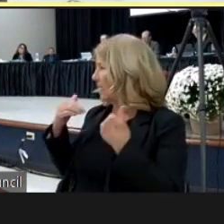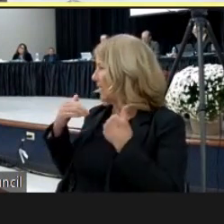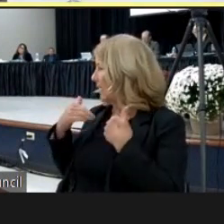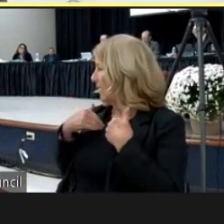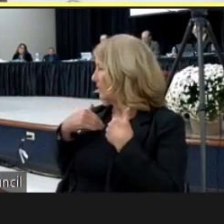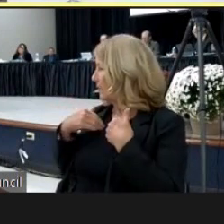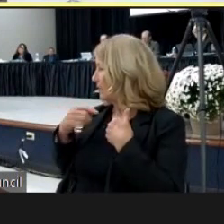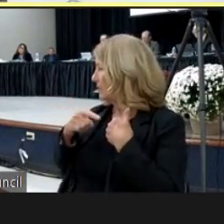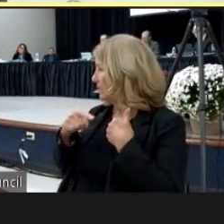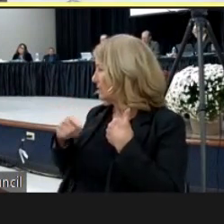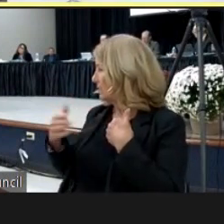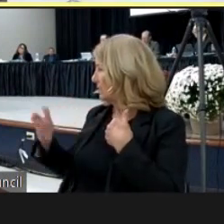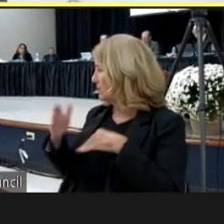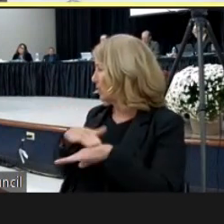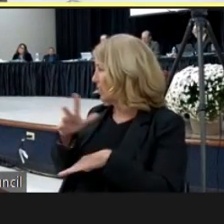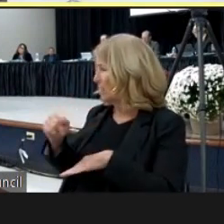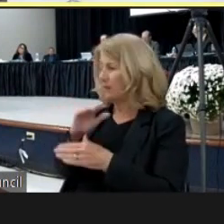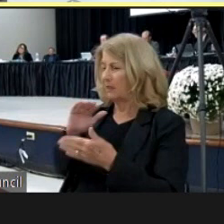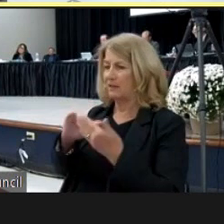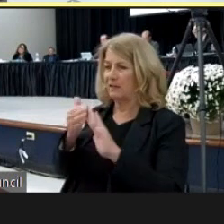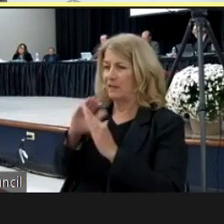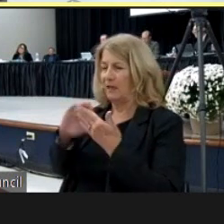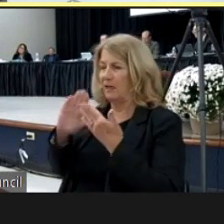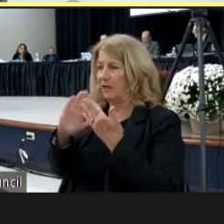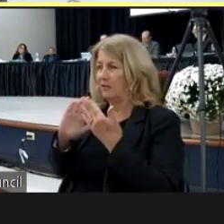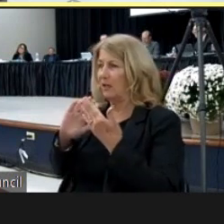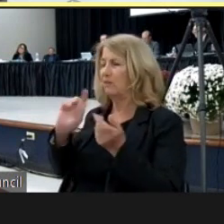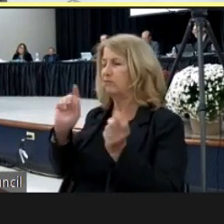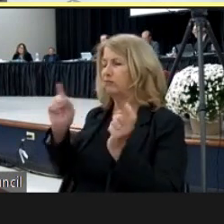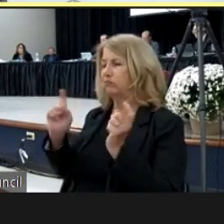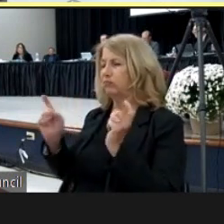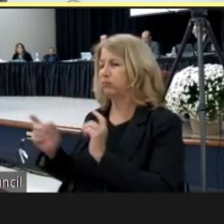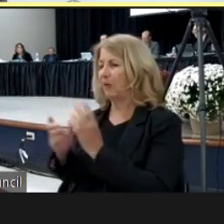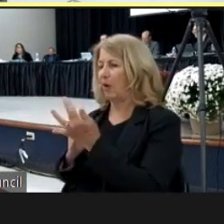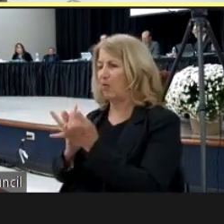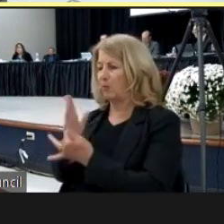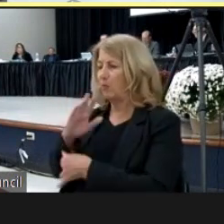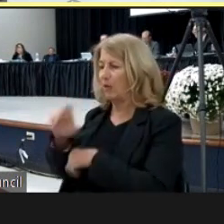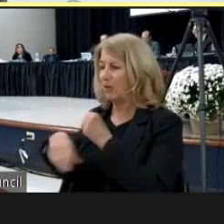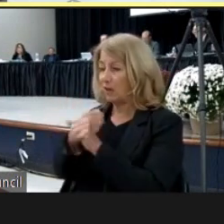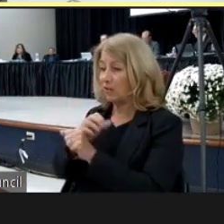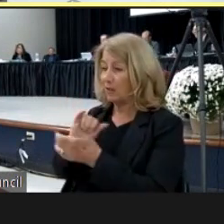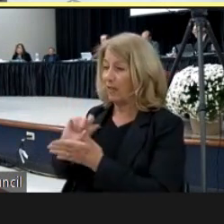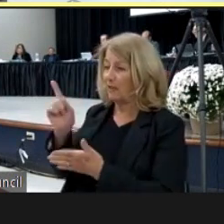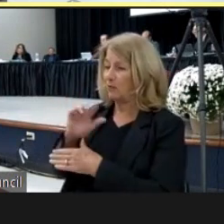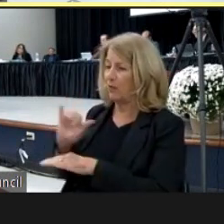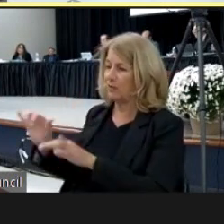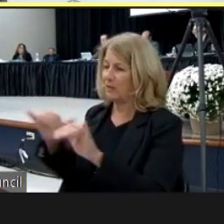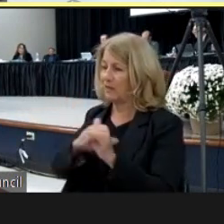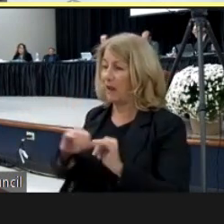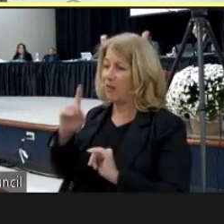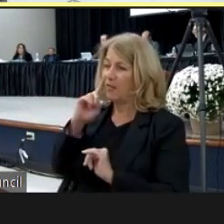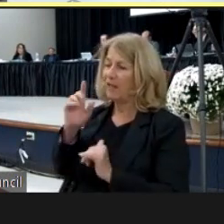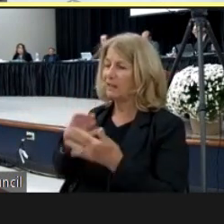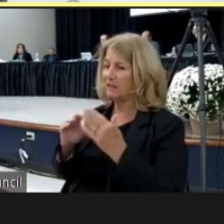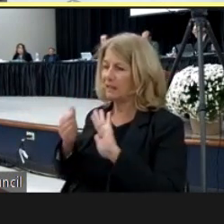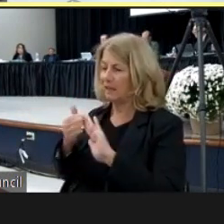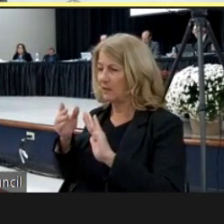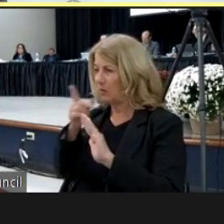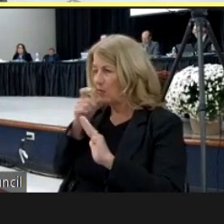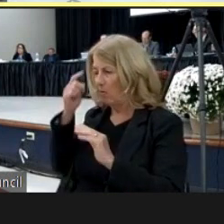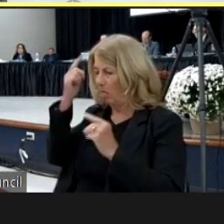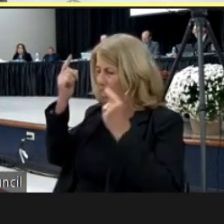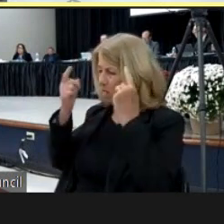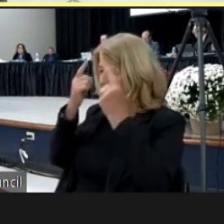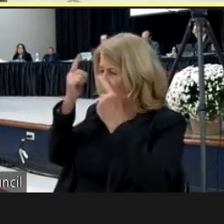evolved over years, and that's where a lot of these standards came from. And so I think cities that have been thoughtful and put the standards in place,